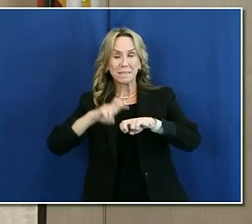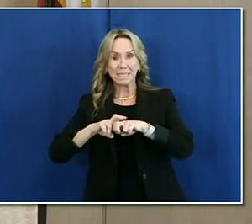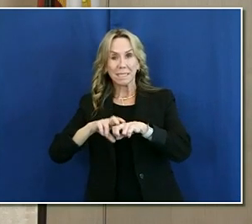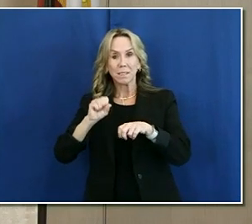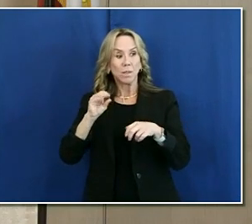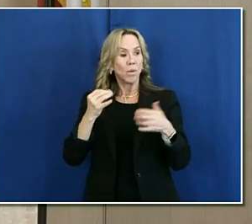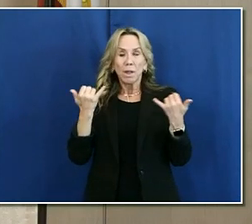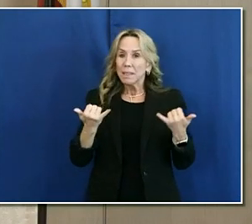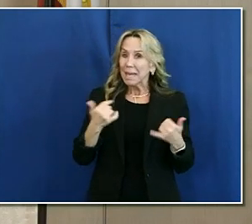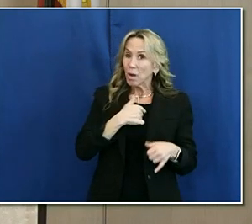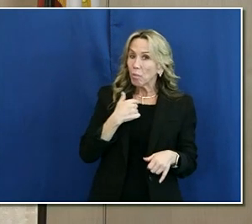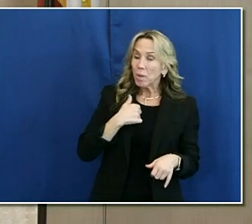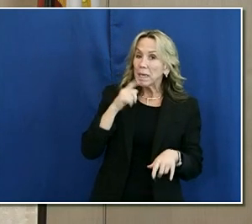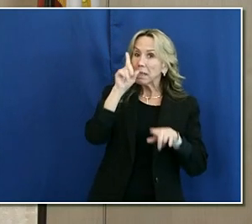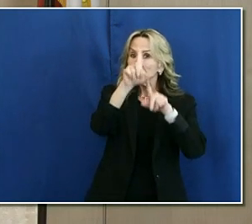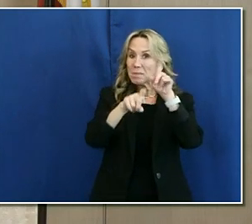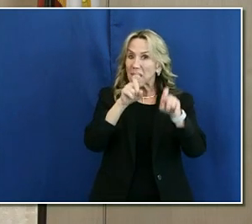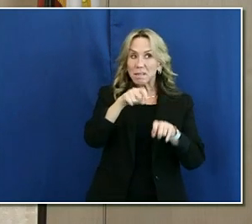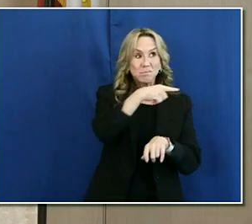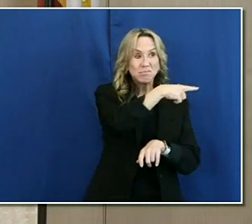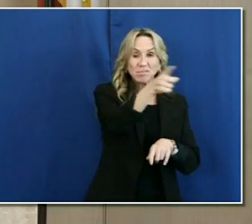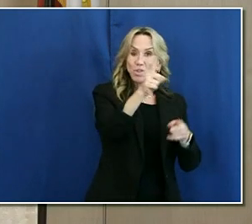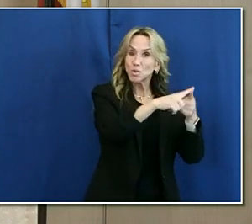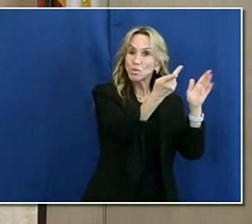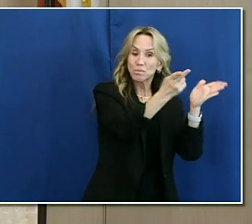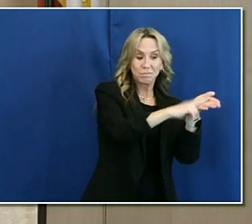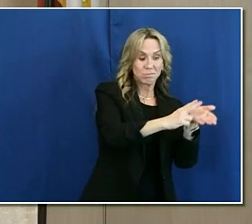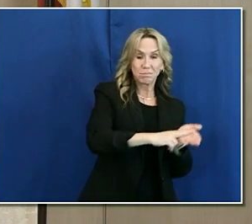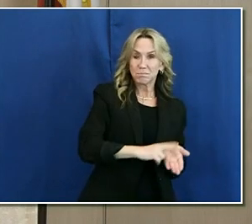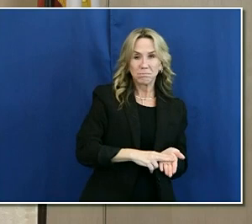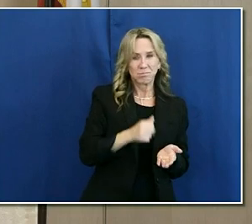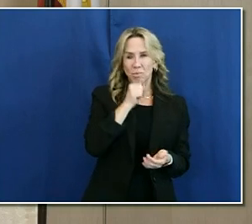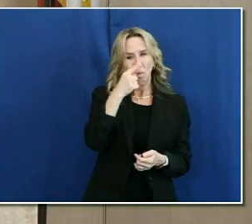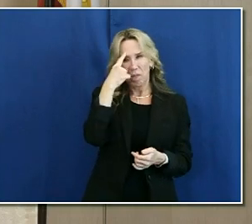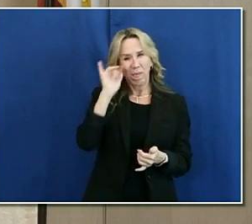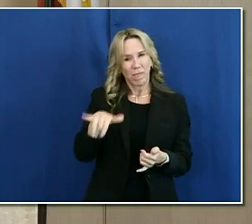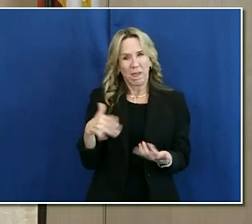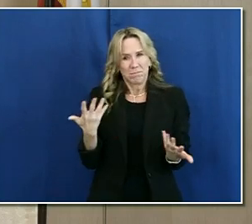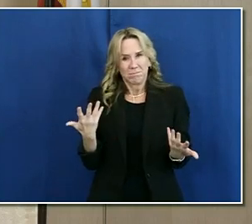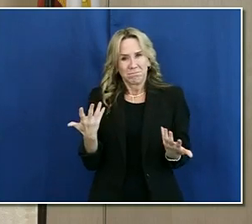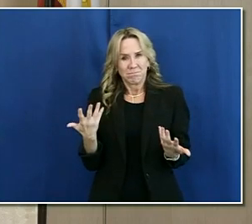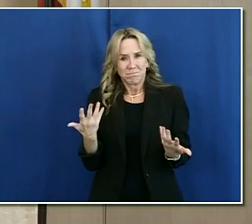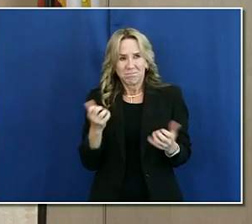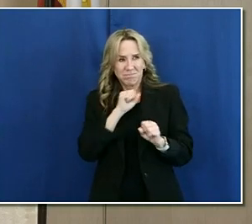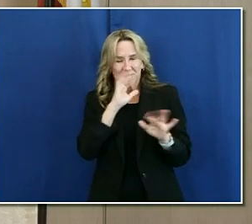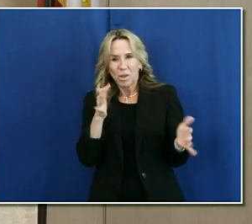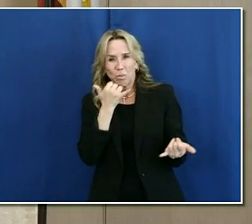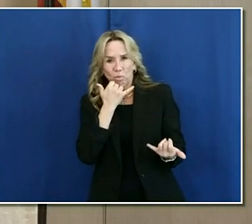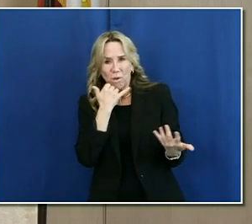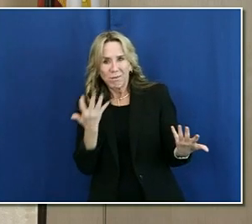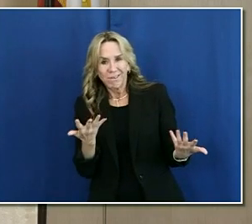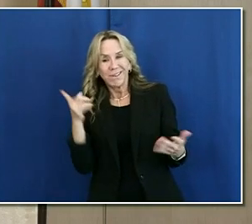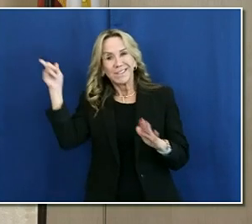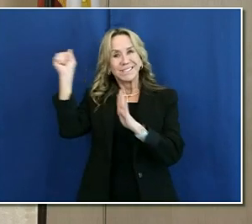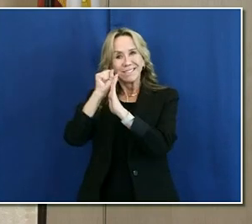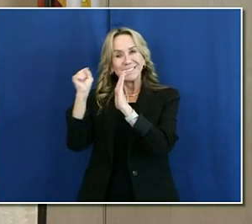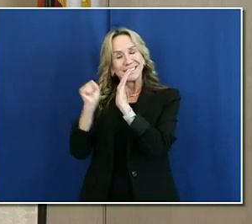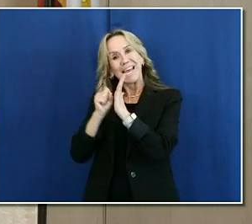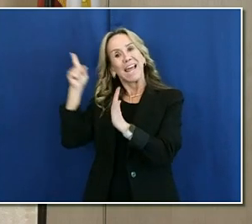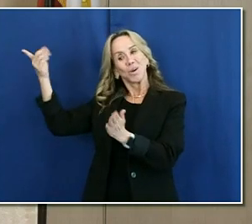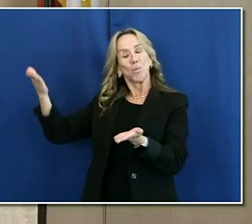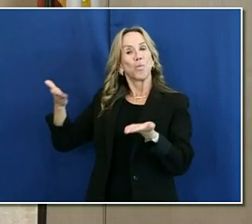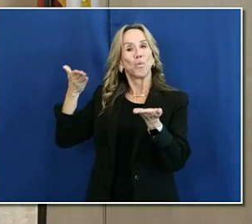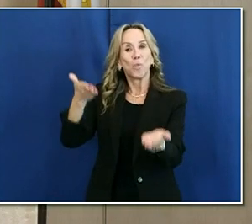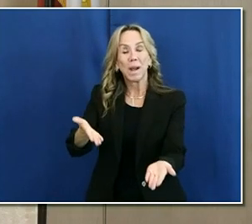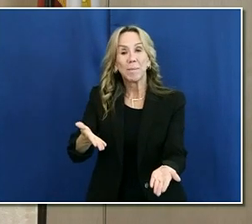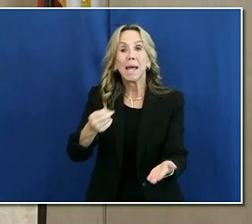information to be collected. The state actually strongly recommends it. We are including it as